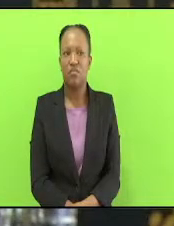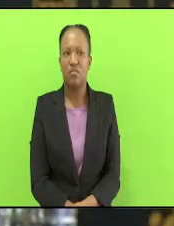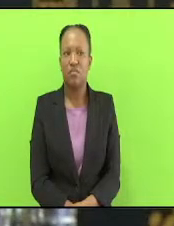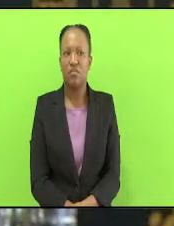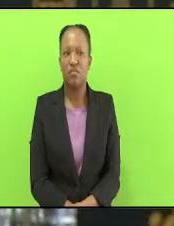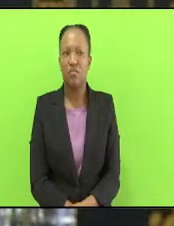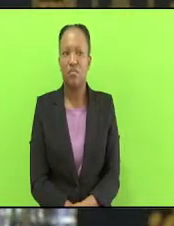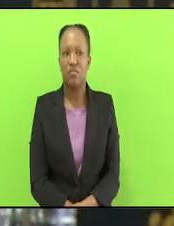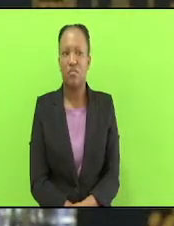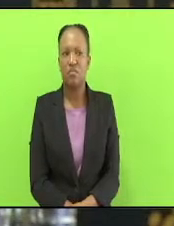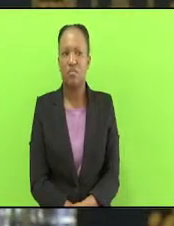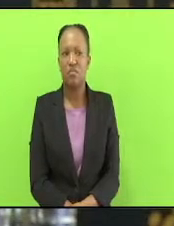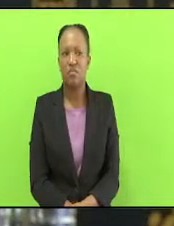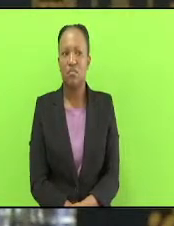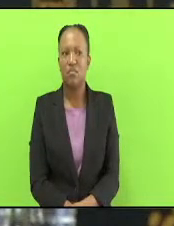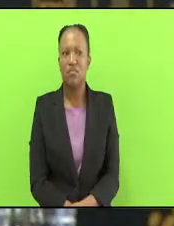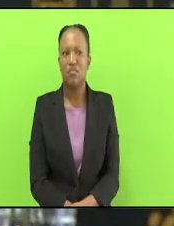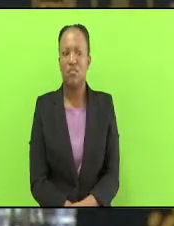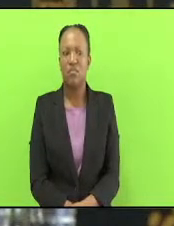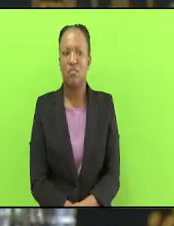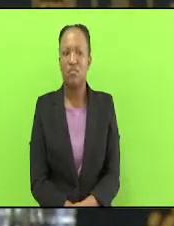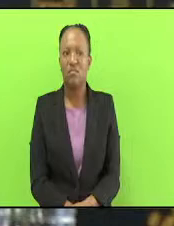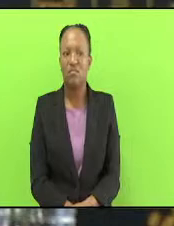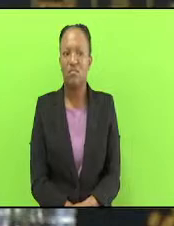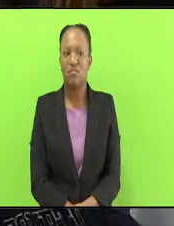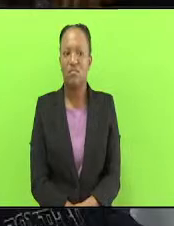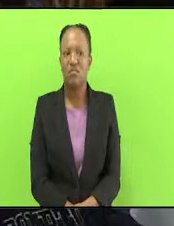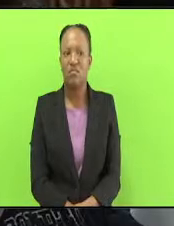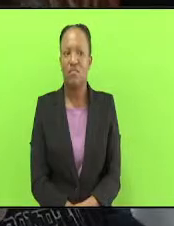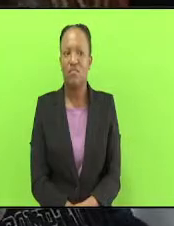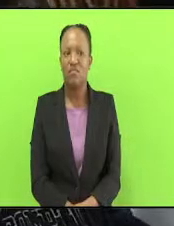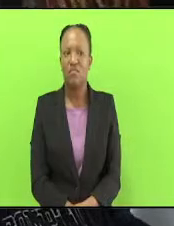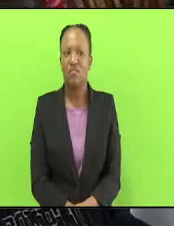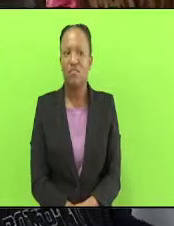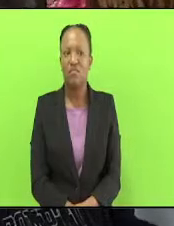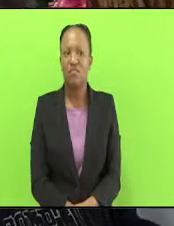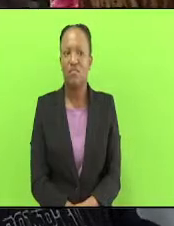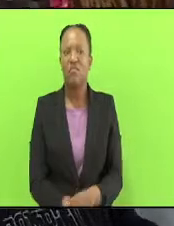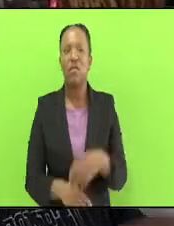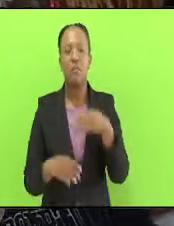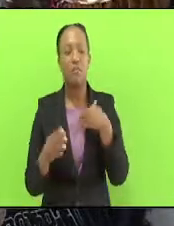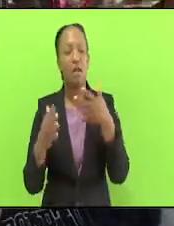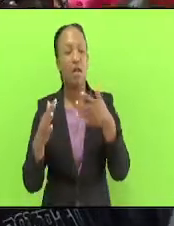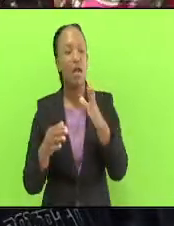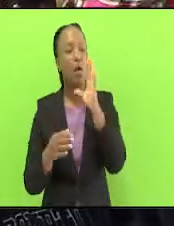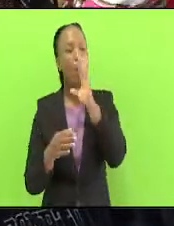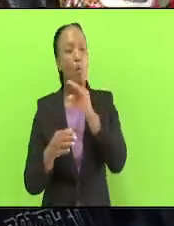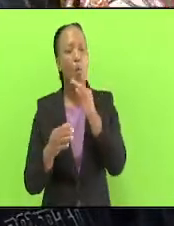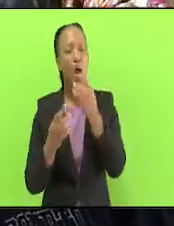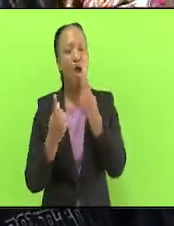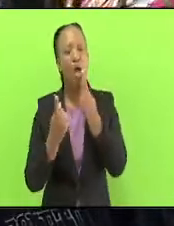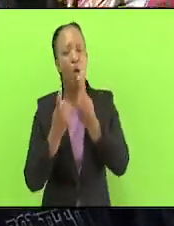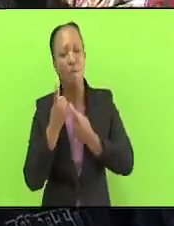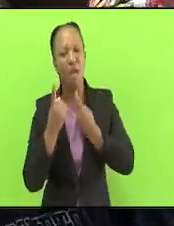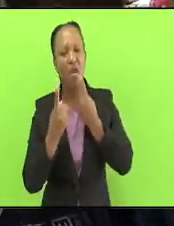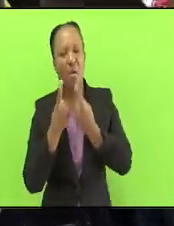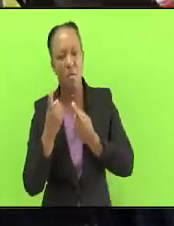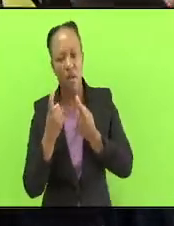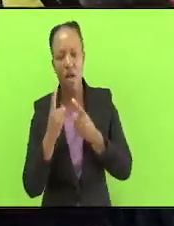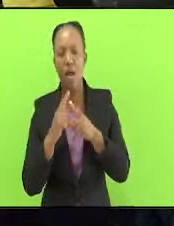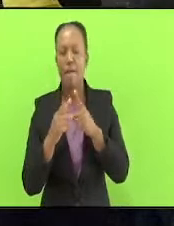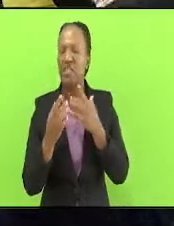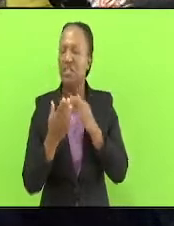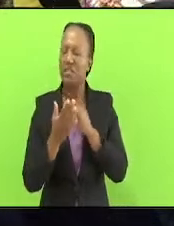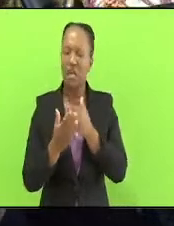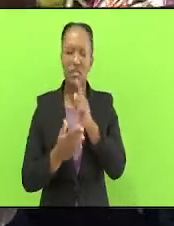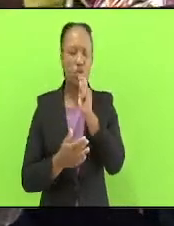in Mahikeng. Bagolo, ha And ke a tla go bua ditshele I appreciate him because he tlo has bua done a nnete. lot of work ya youth. compared